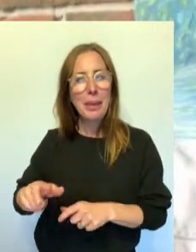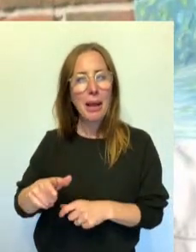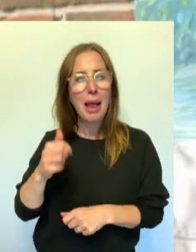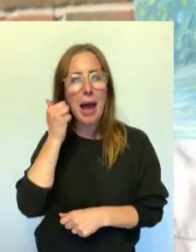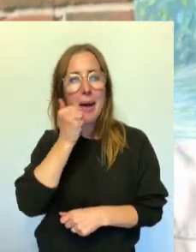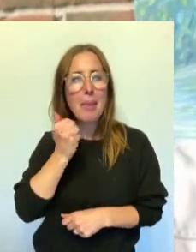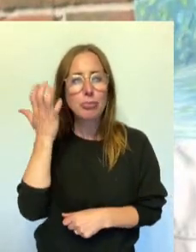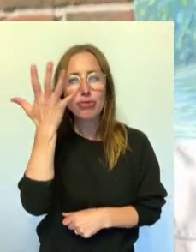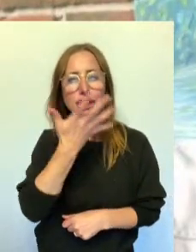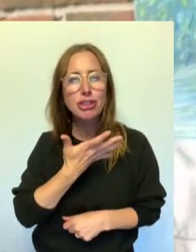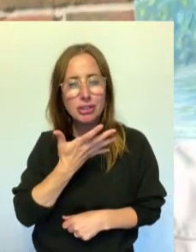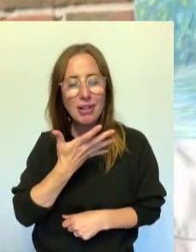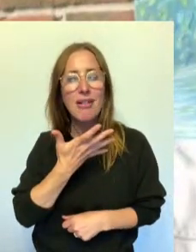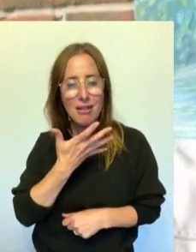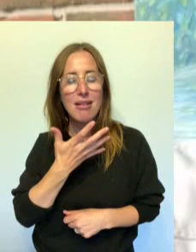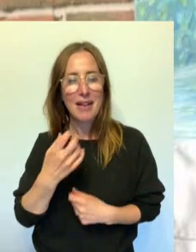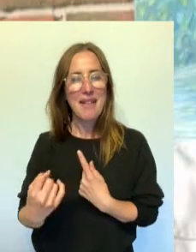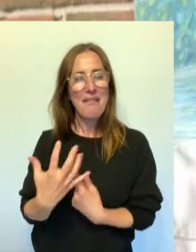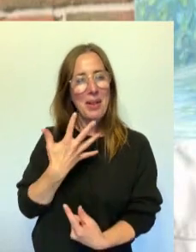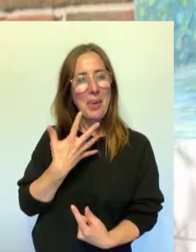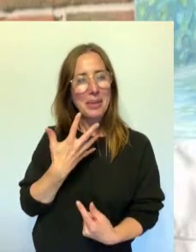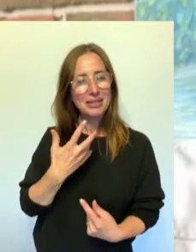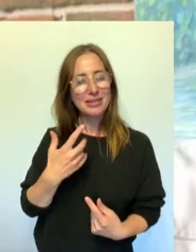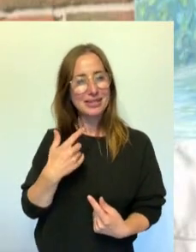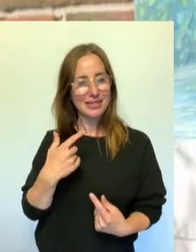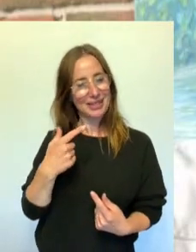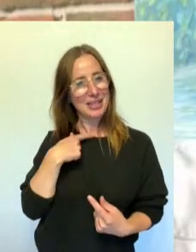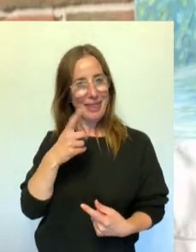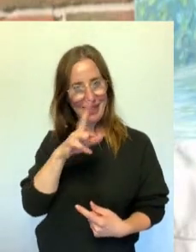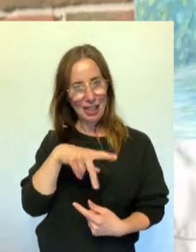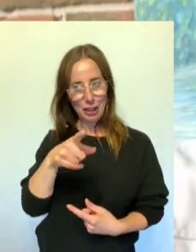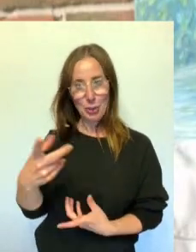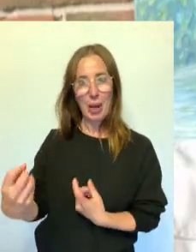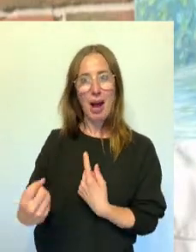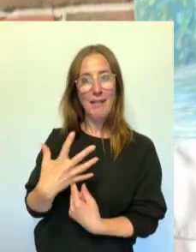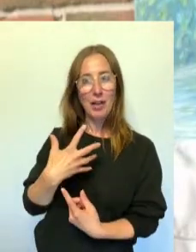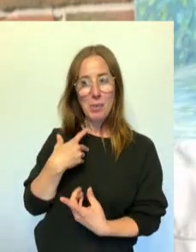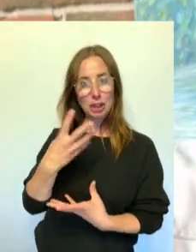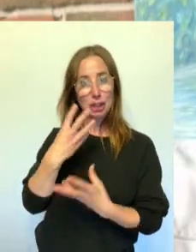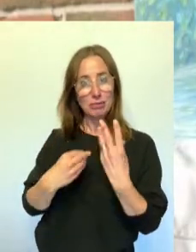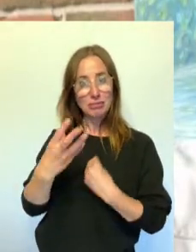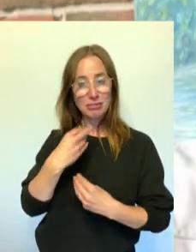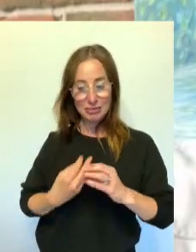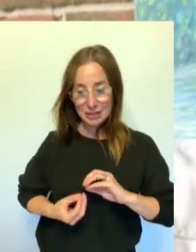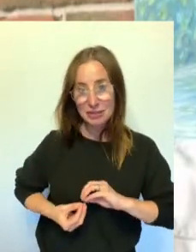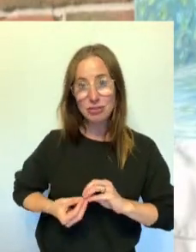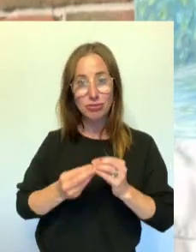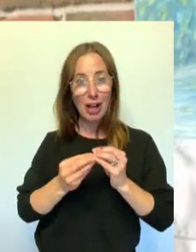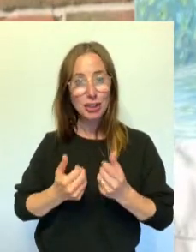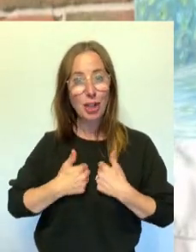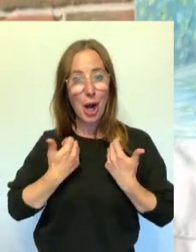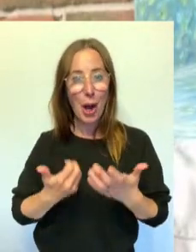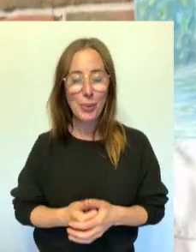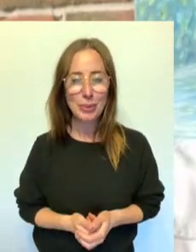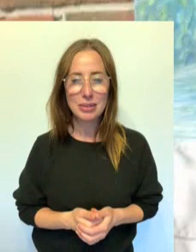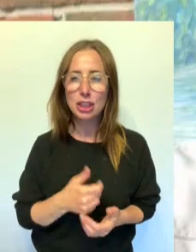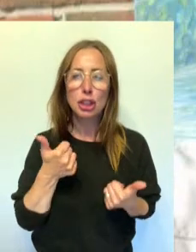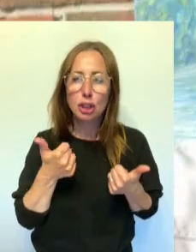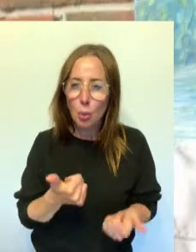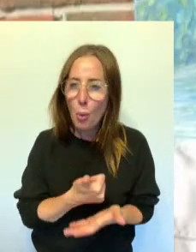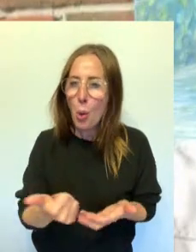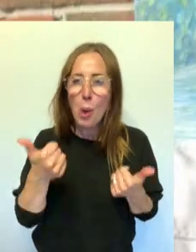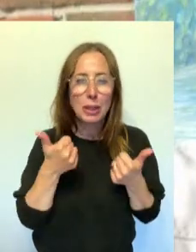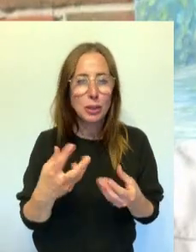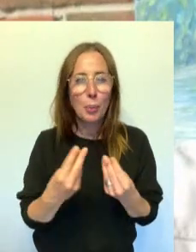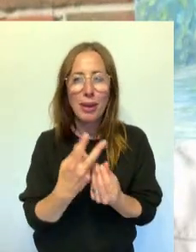get different ideas from different cultures, to learn a little bit about the background and maybe develop and evolve them into something totally new as